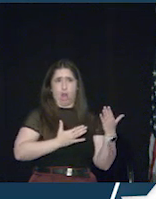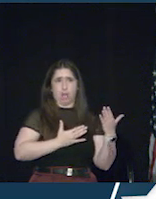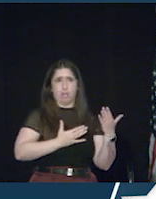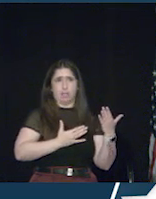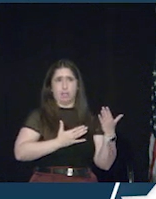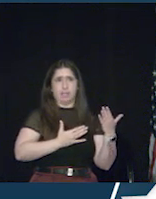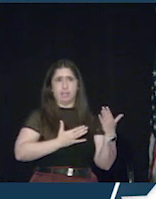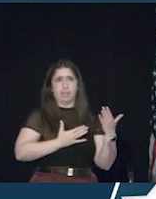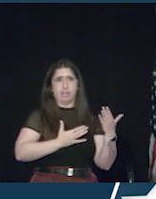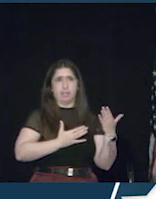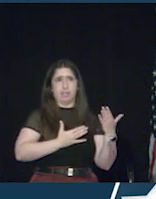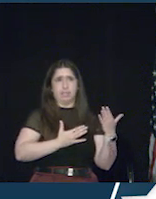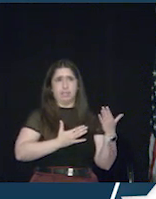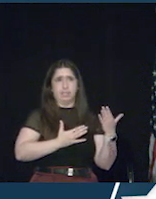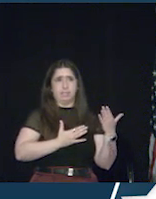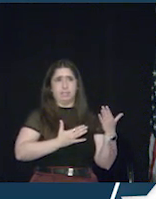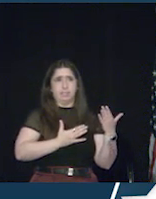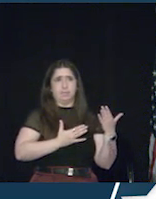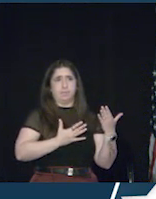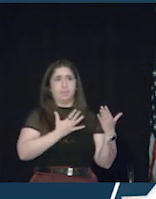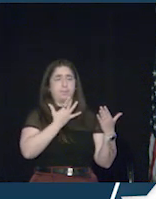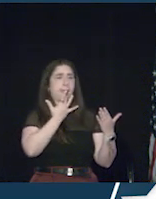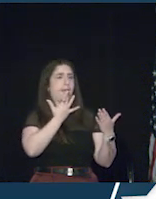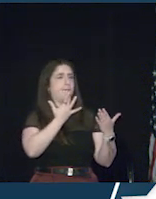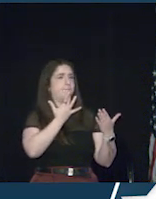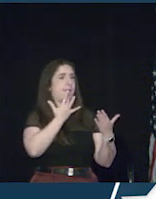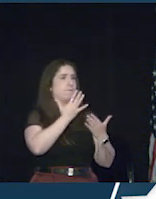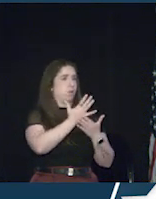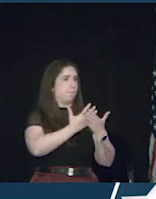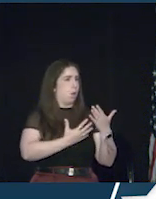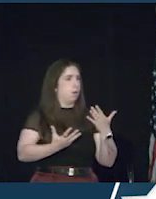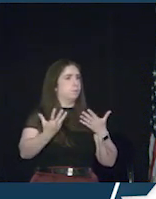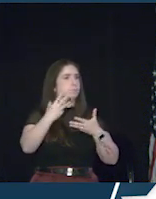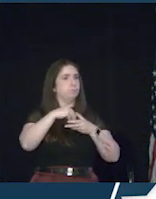my cast to do